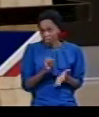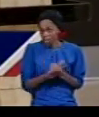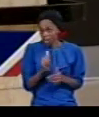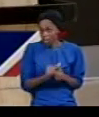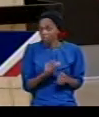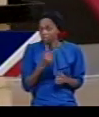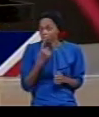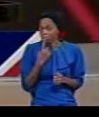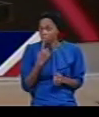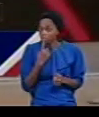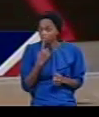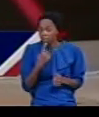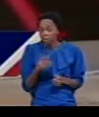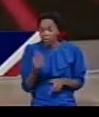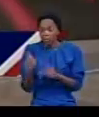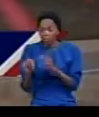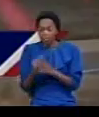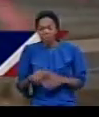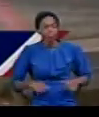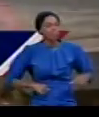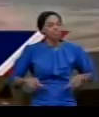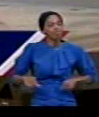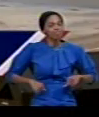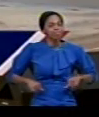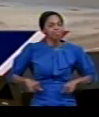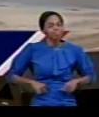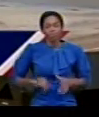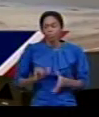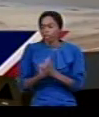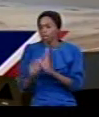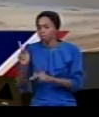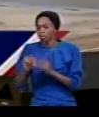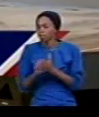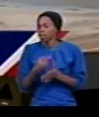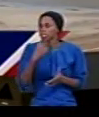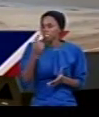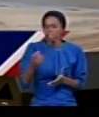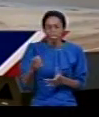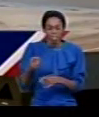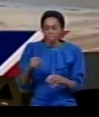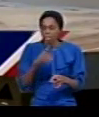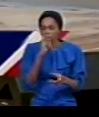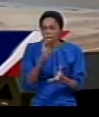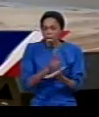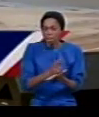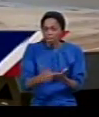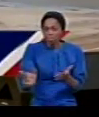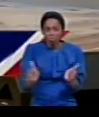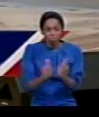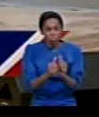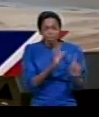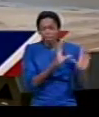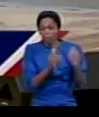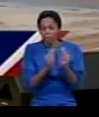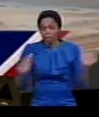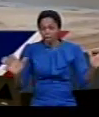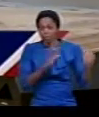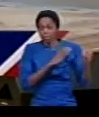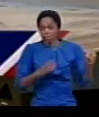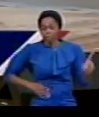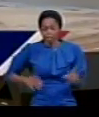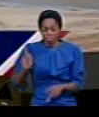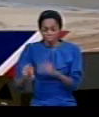mouth, the people who boast, the people who say they are righteous without Christ, the people who say